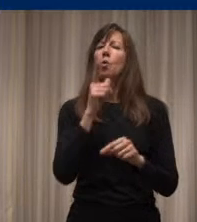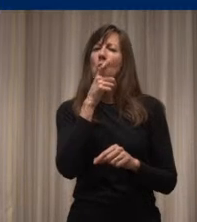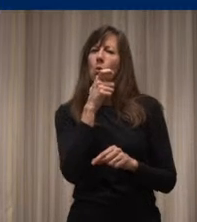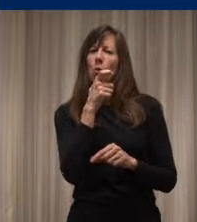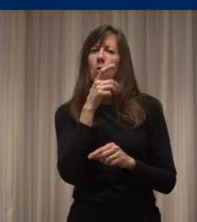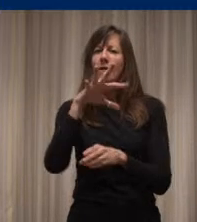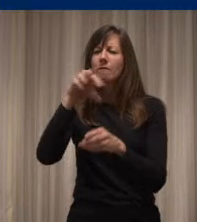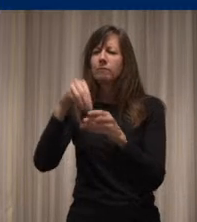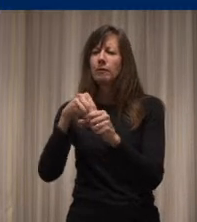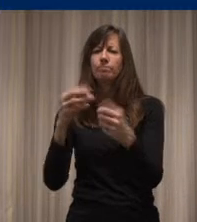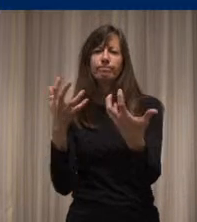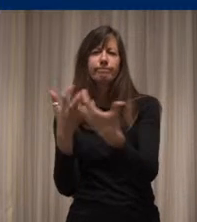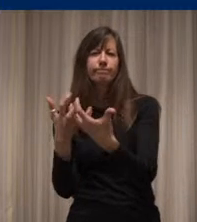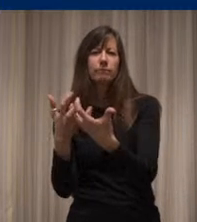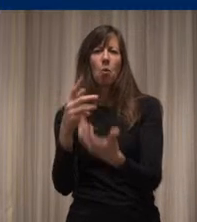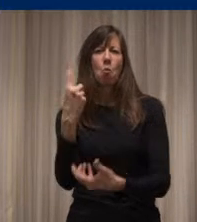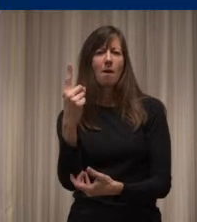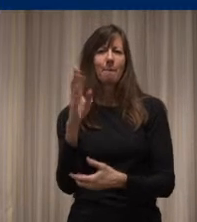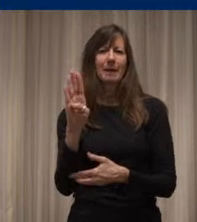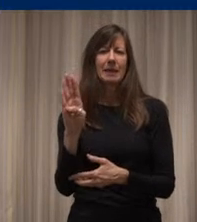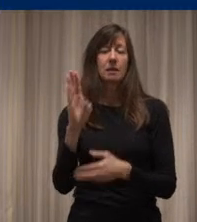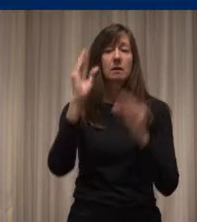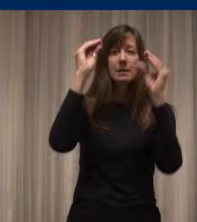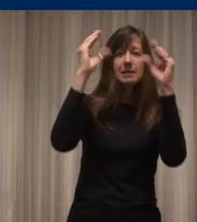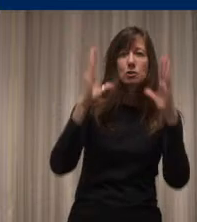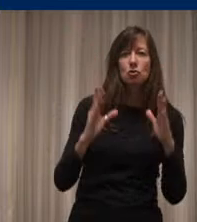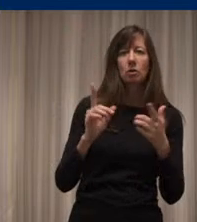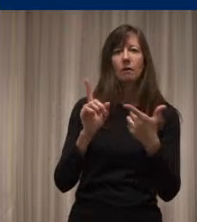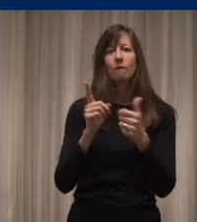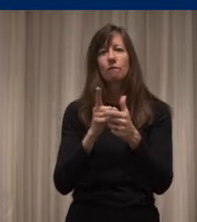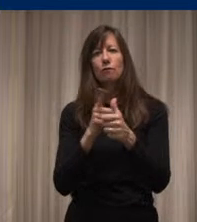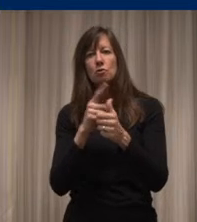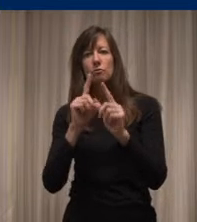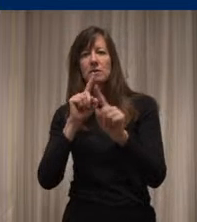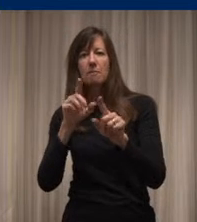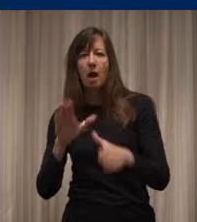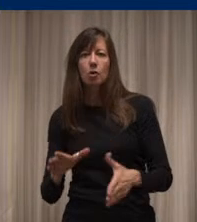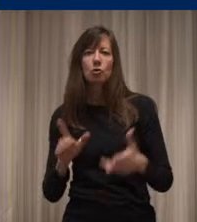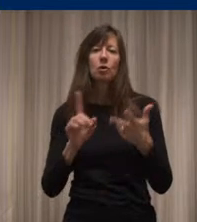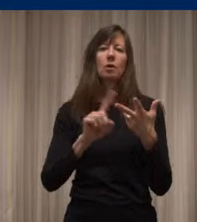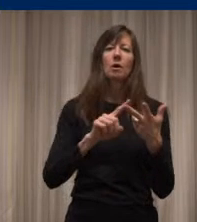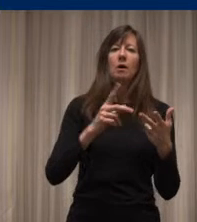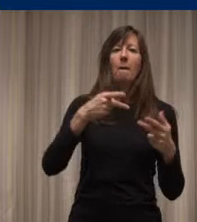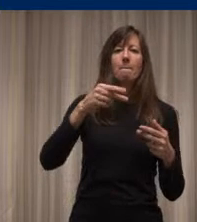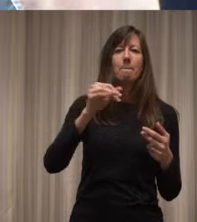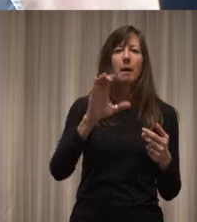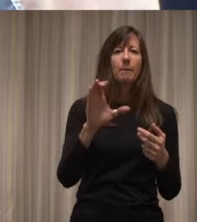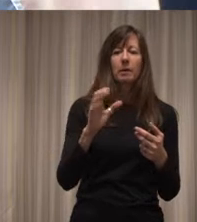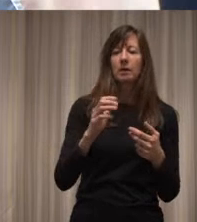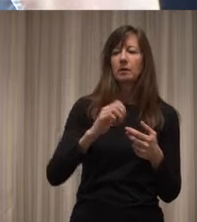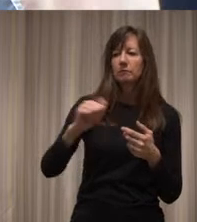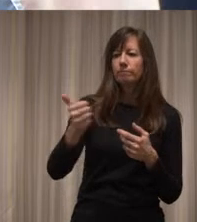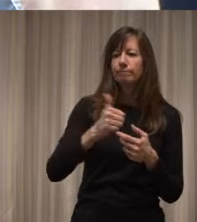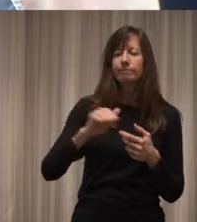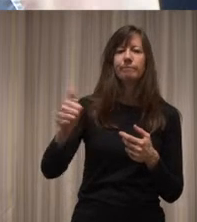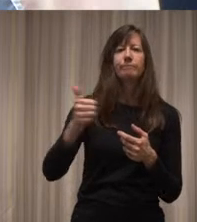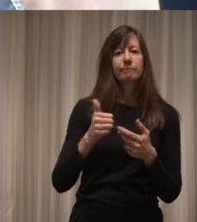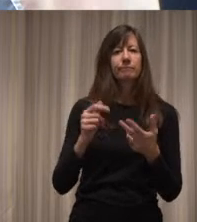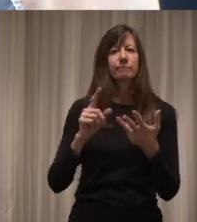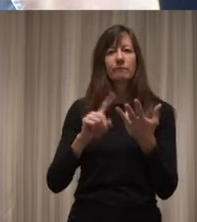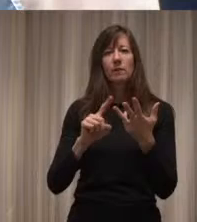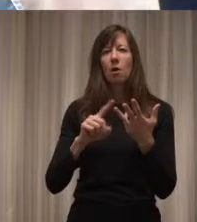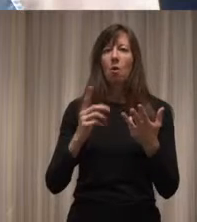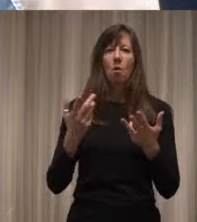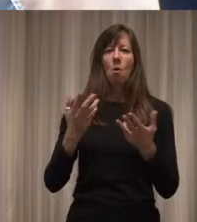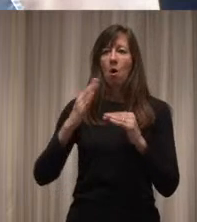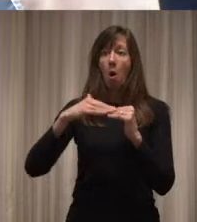you're in 1B, if you're a teacher, first responder, public safety worker, transit worker, or anyone over the age of 75,